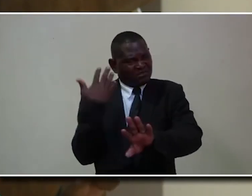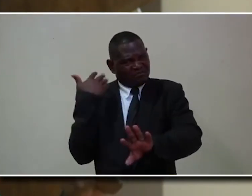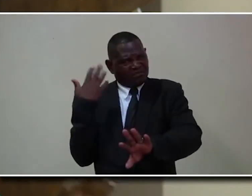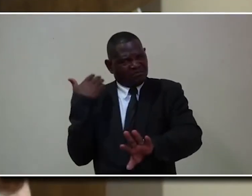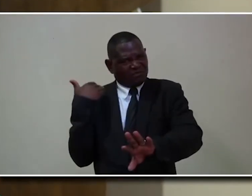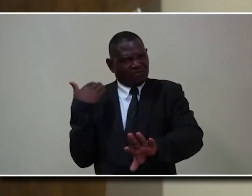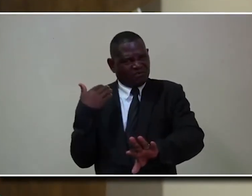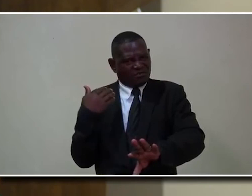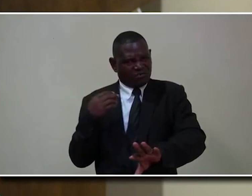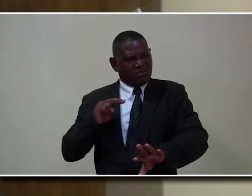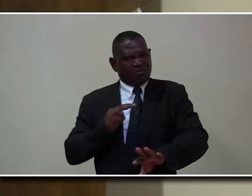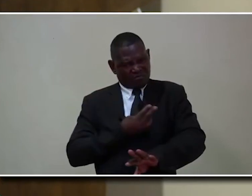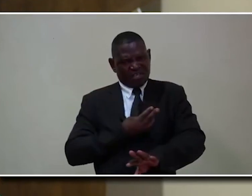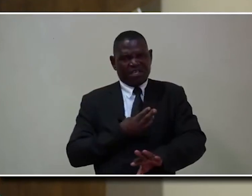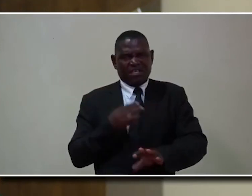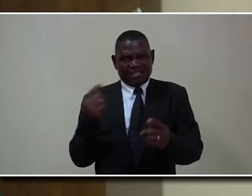do this wrong thing.